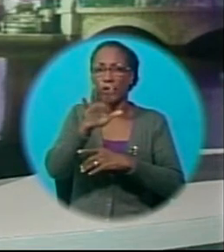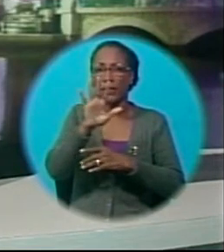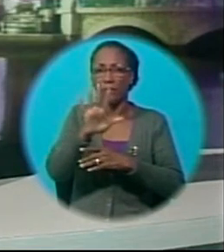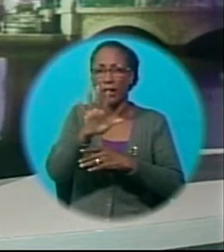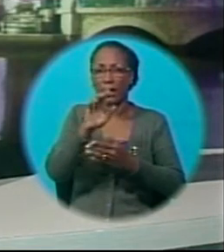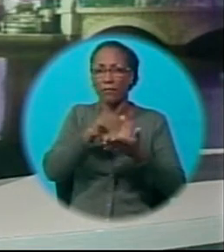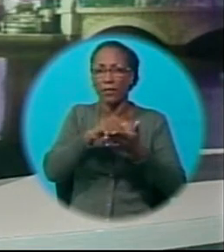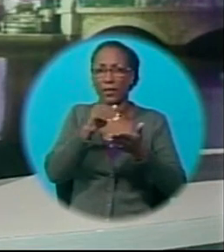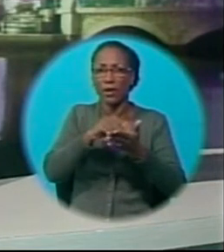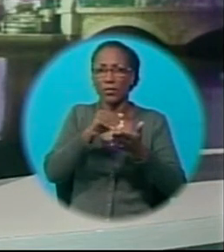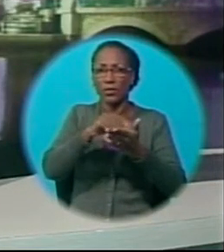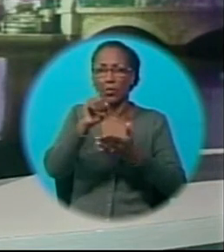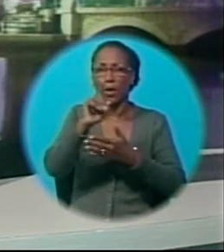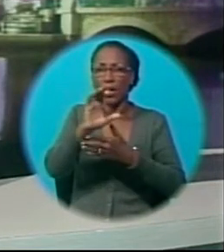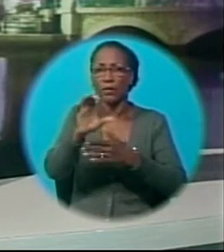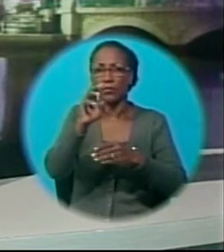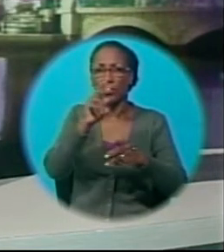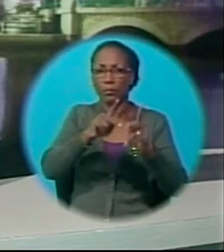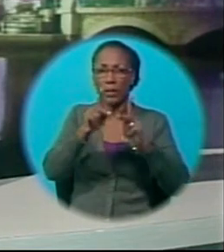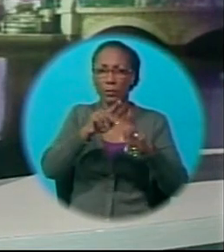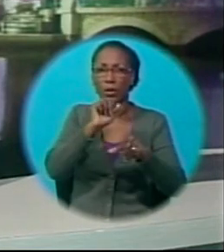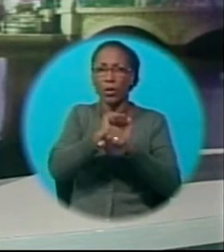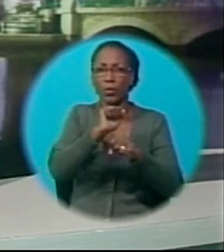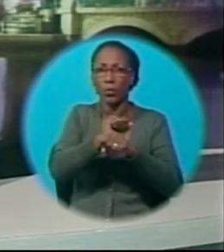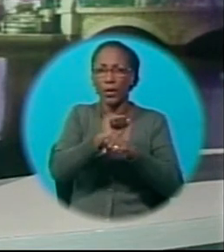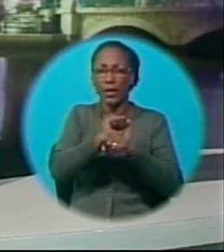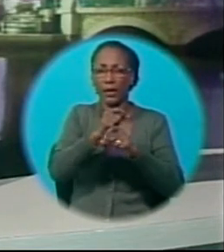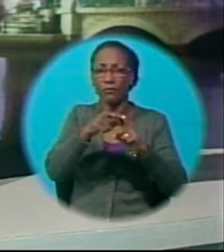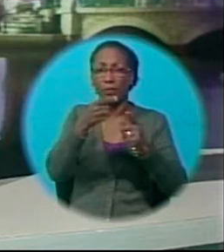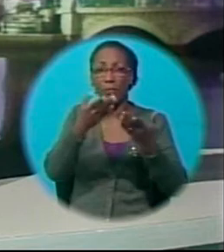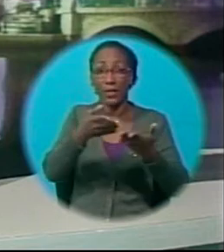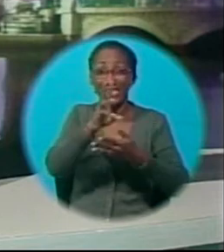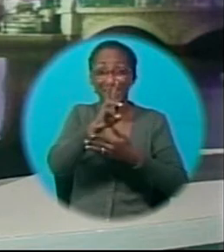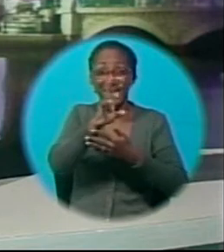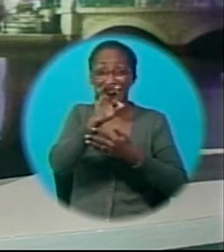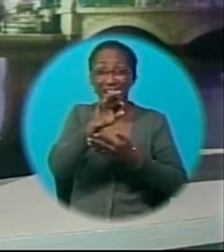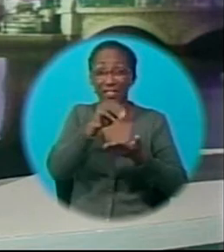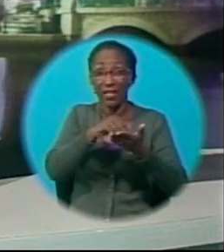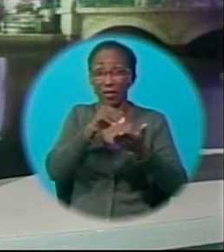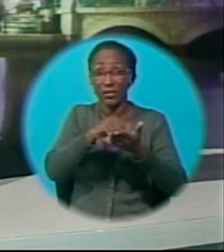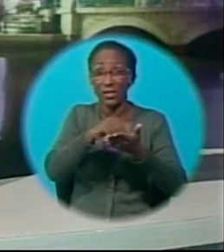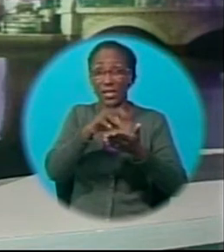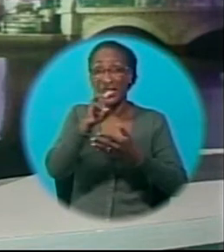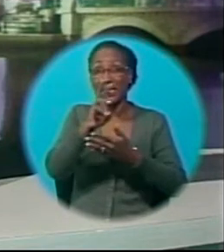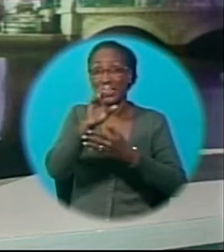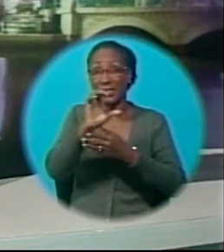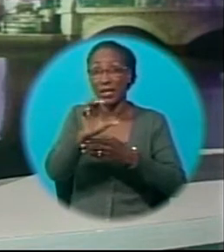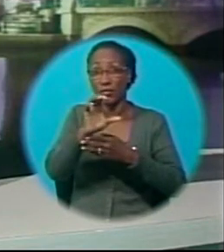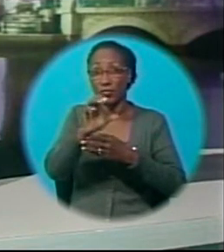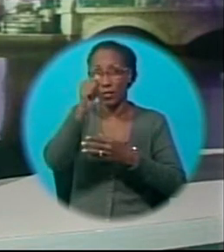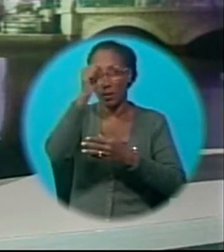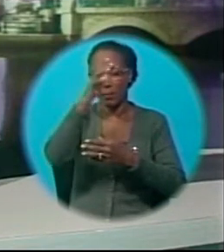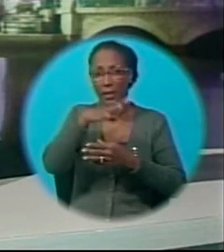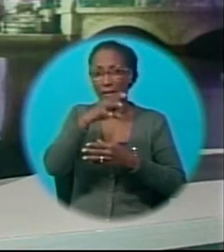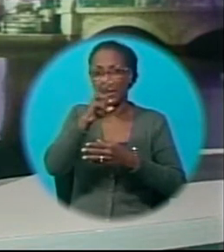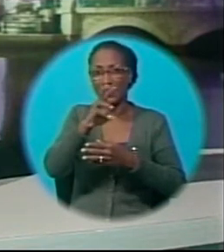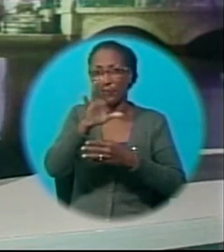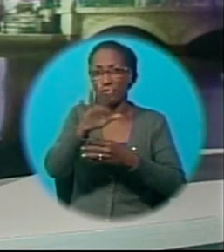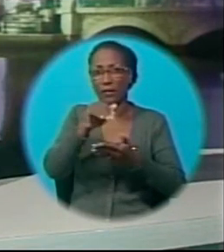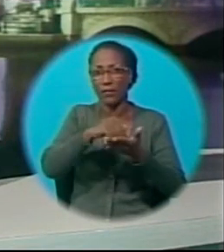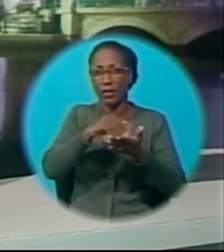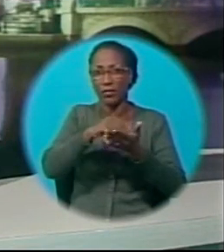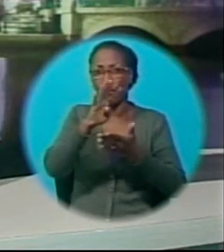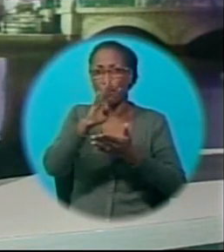135,100 people were employed. Of this total, 69,600 were males and 65,400 were